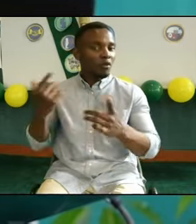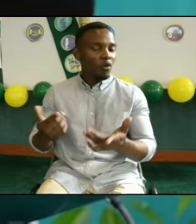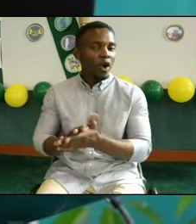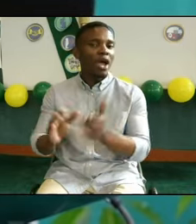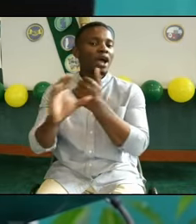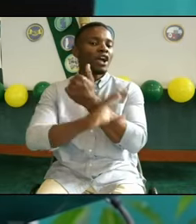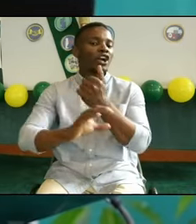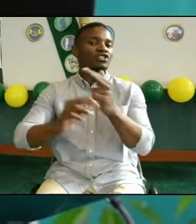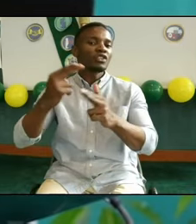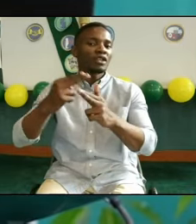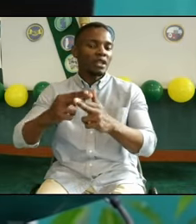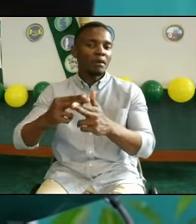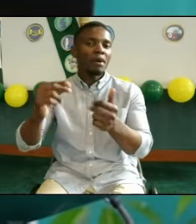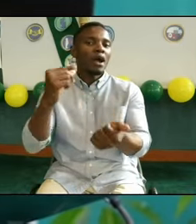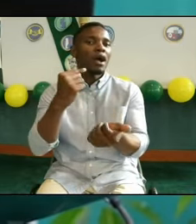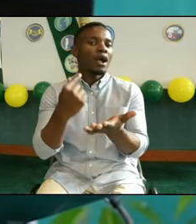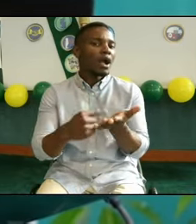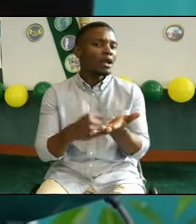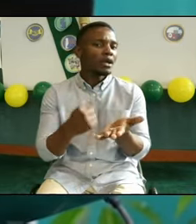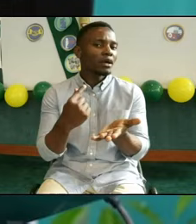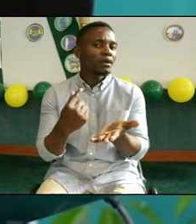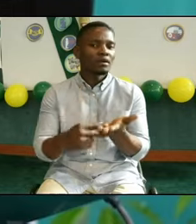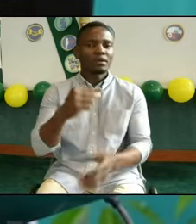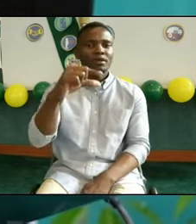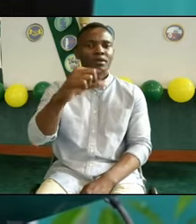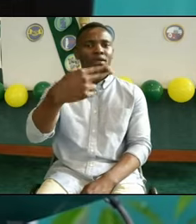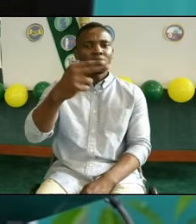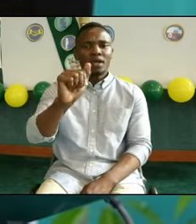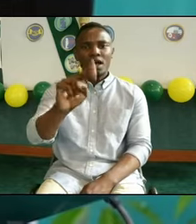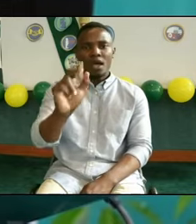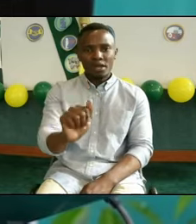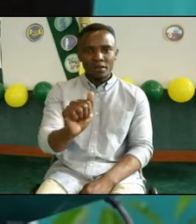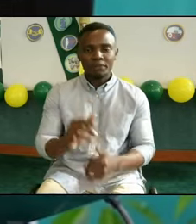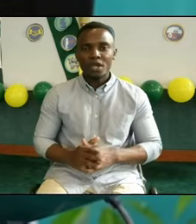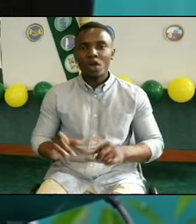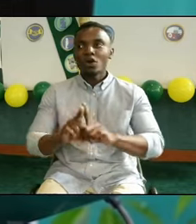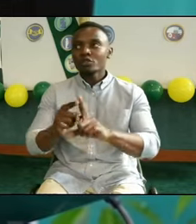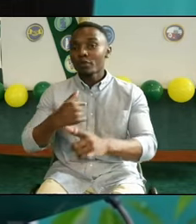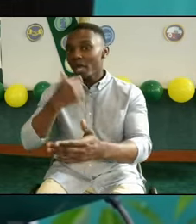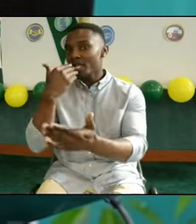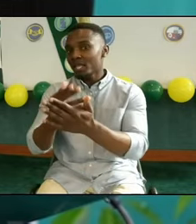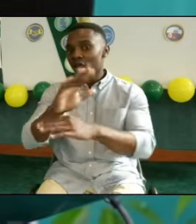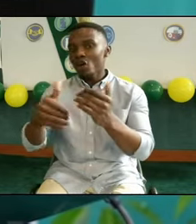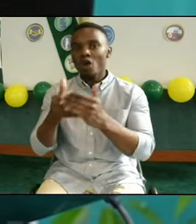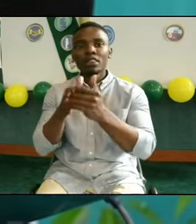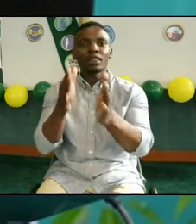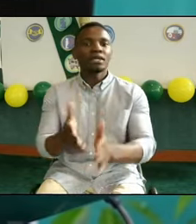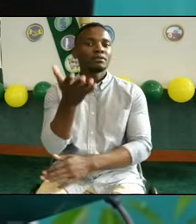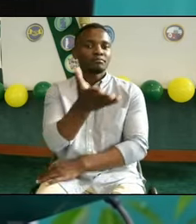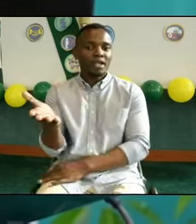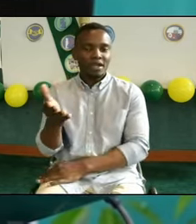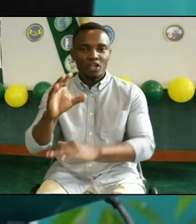you for such an opportunity. I want to proceed to also say, I want to thank the leadership of the church